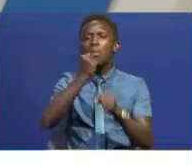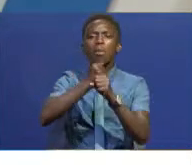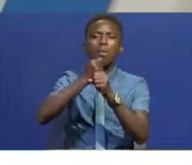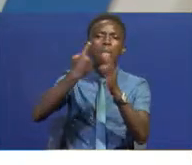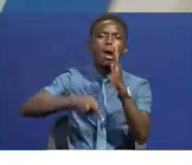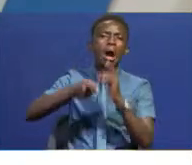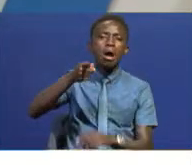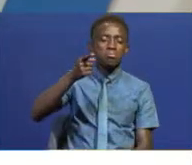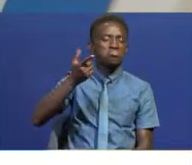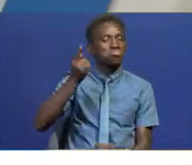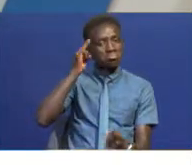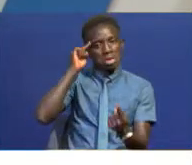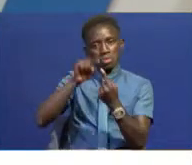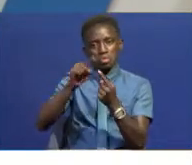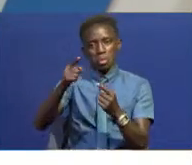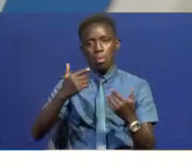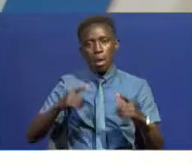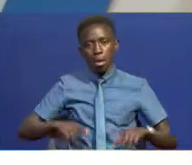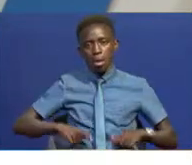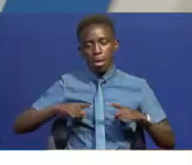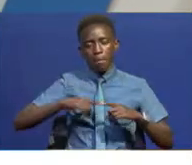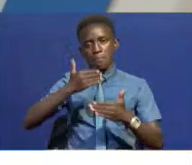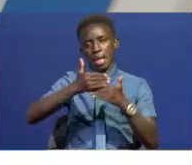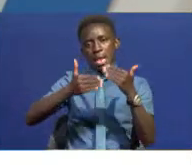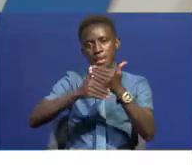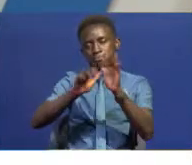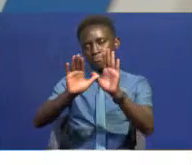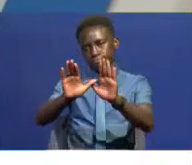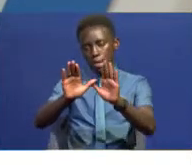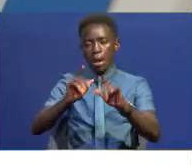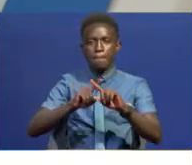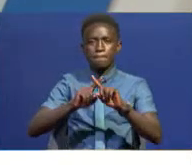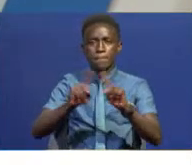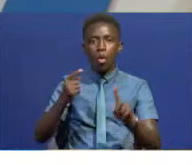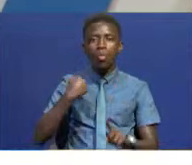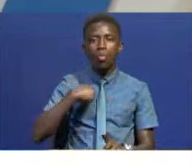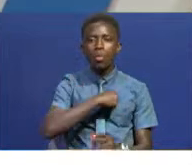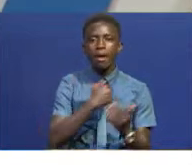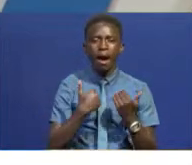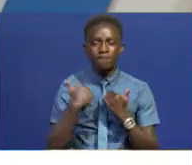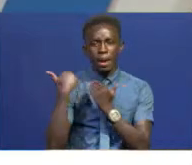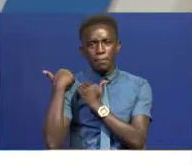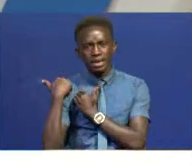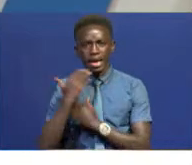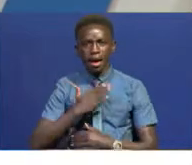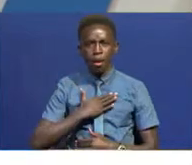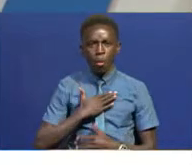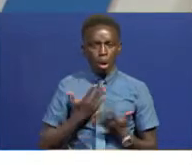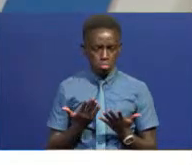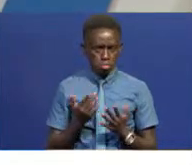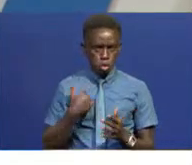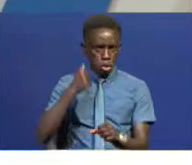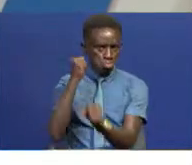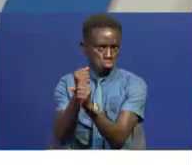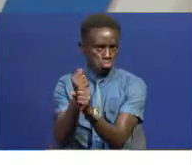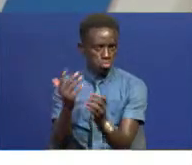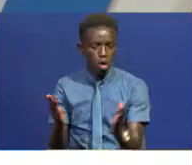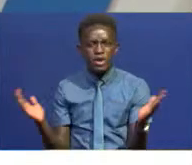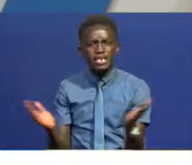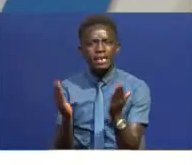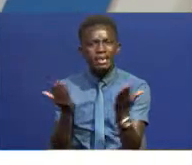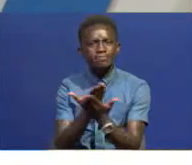is for their livelihood. However, we have a mandate. And what we are doing is that we are encouraging them to